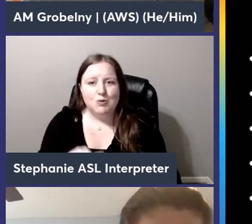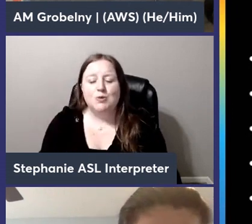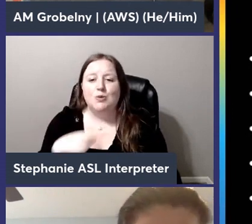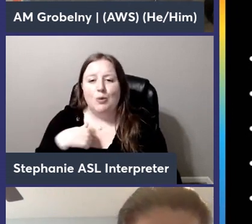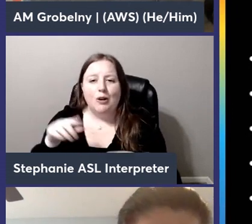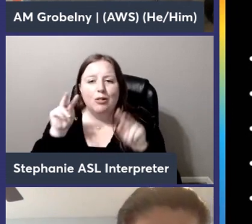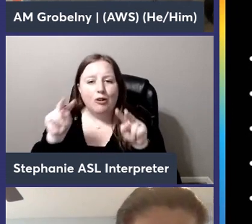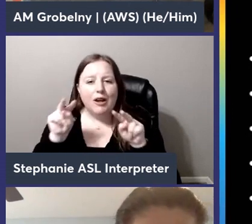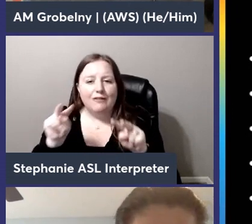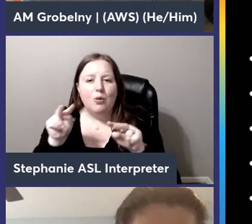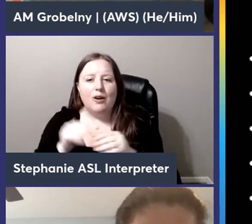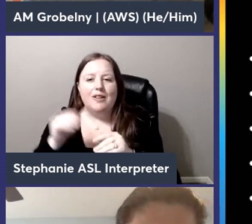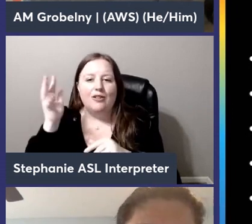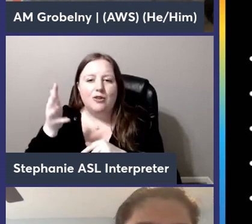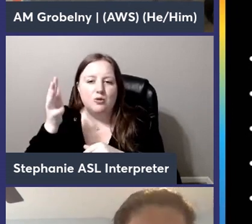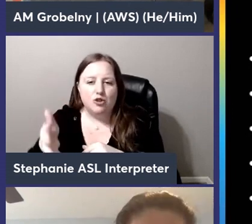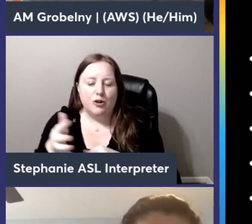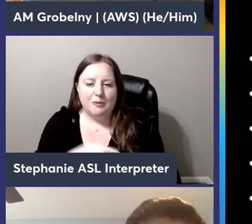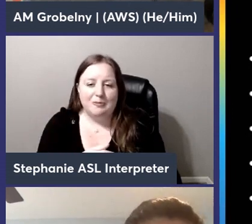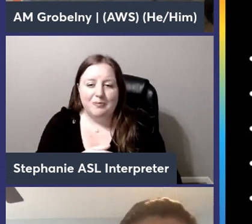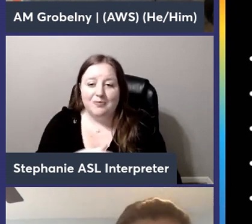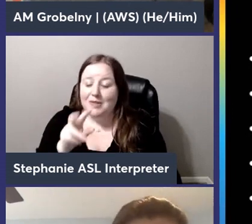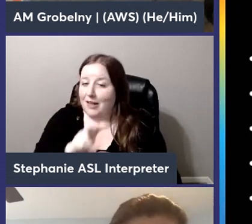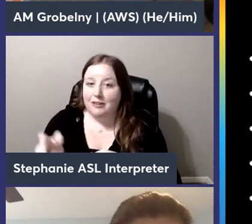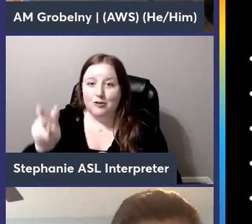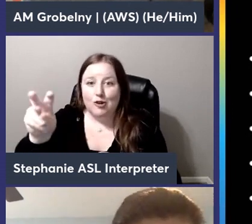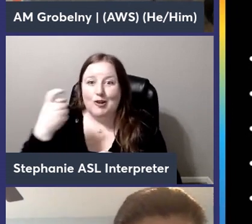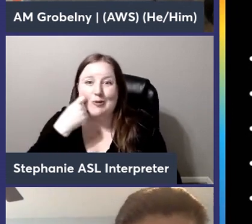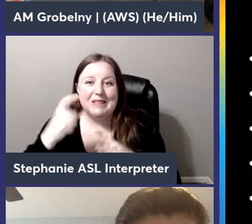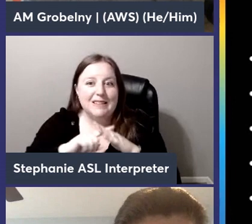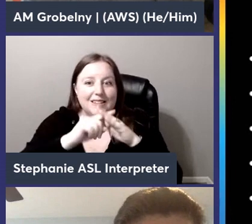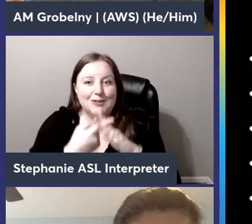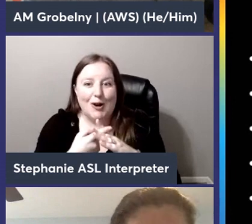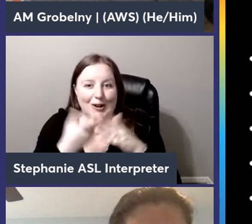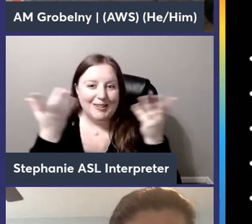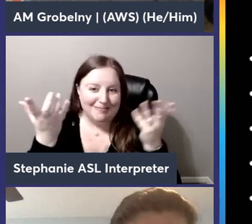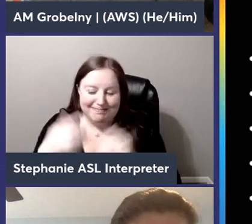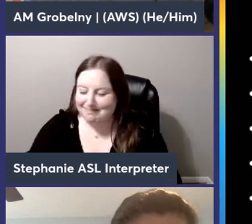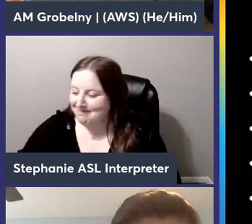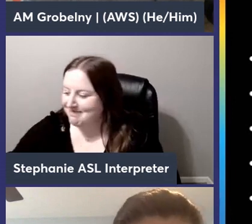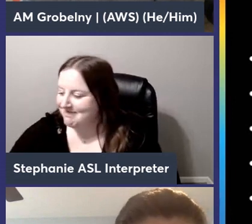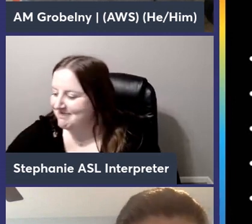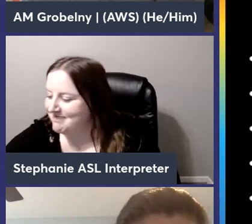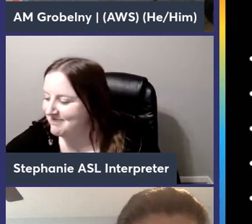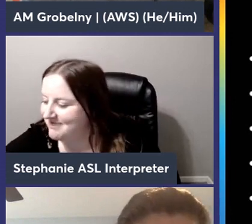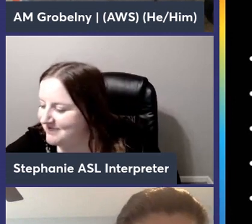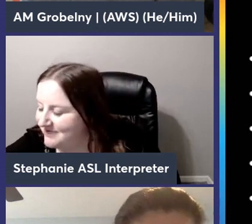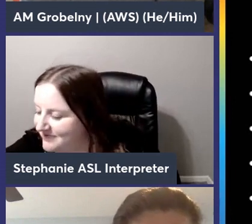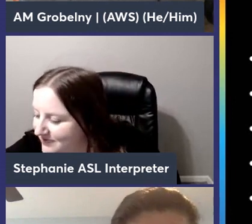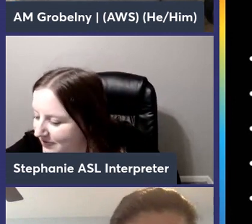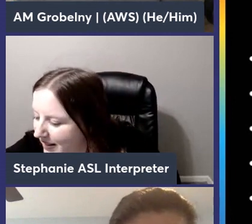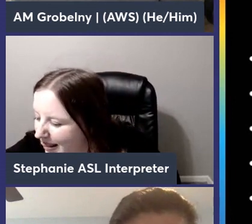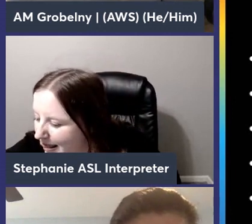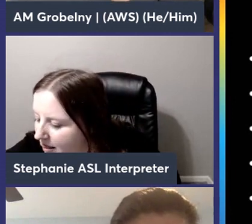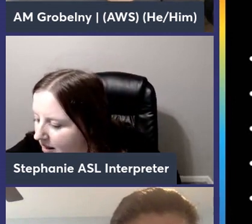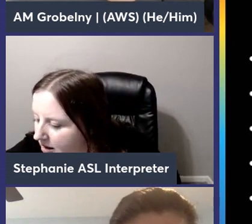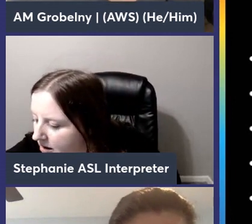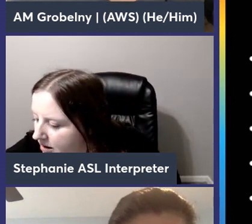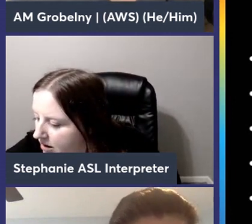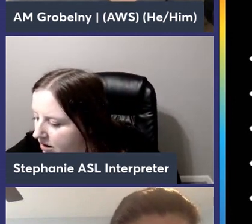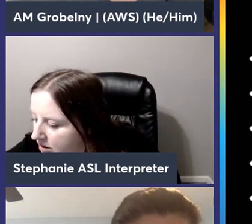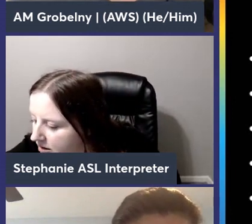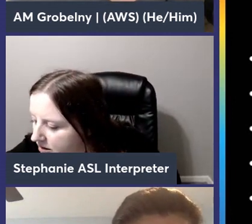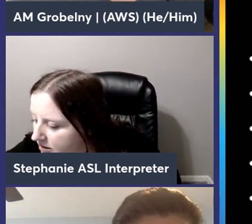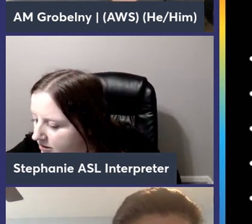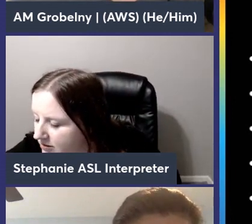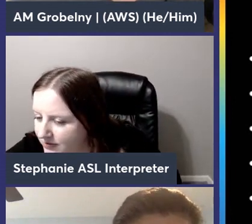forward to in the future. The journey's just begun, Steve. Let's just put it that way. We've got a story of everything,